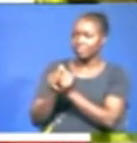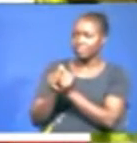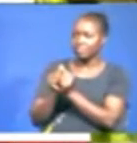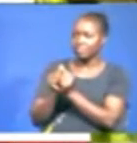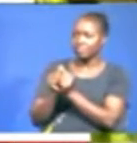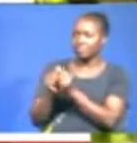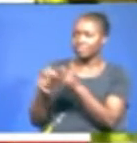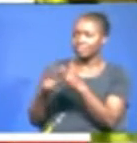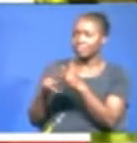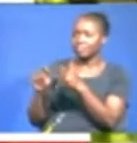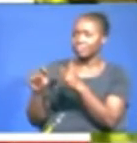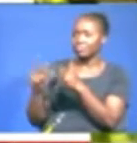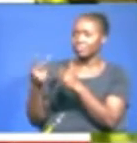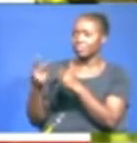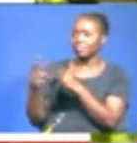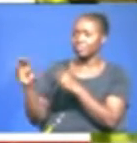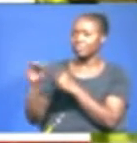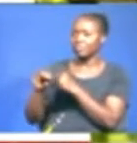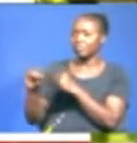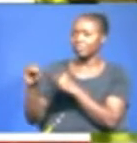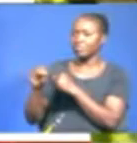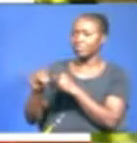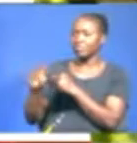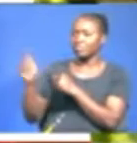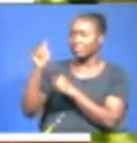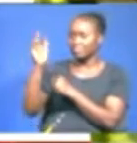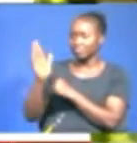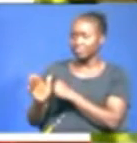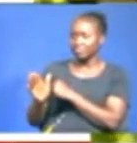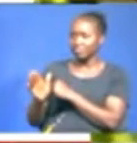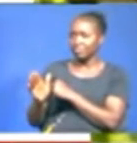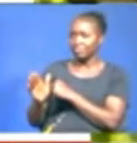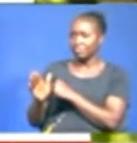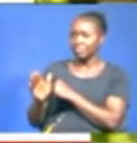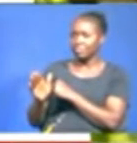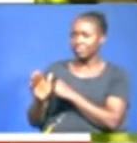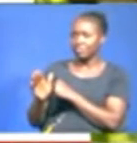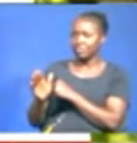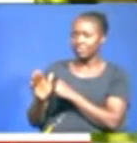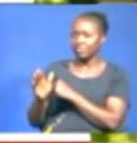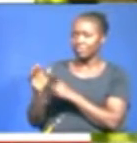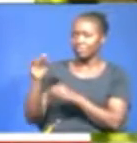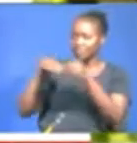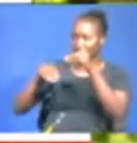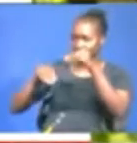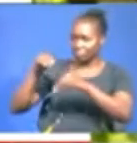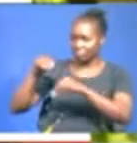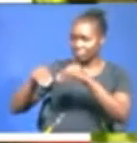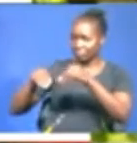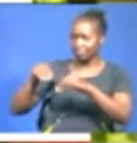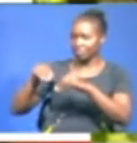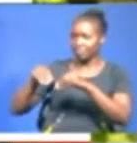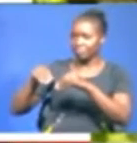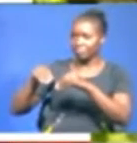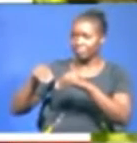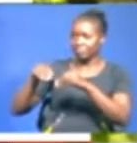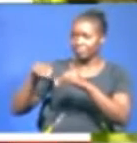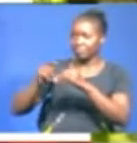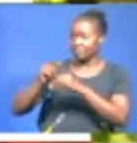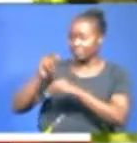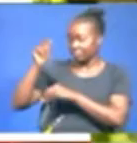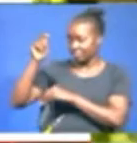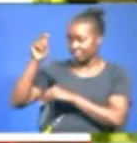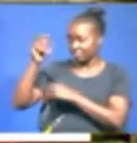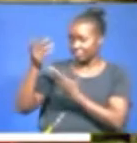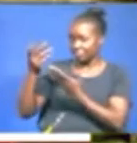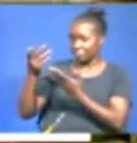7.2 million Kenyans who voted for the president